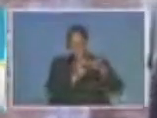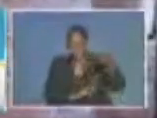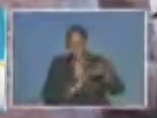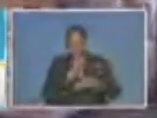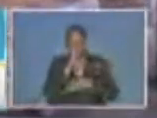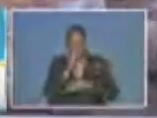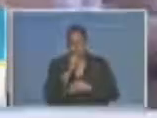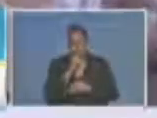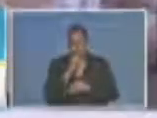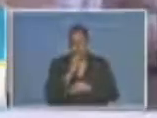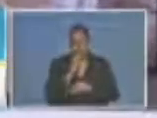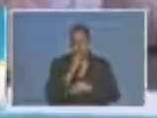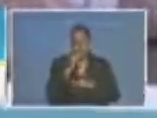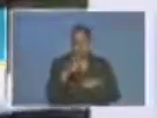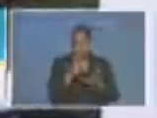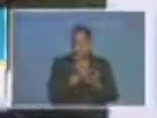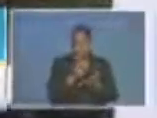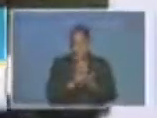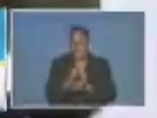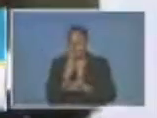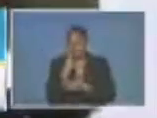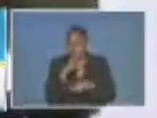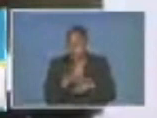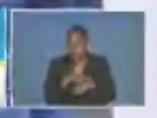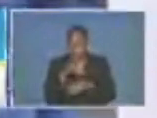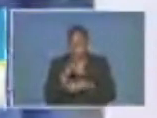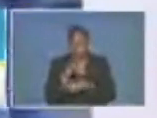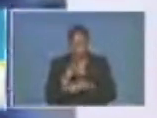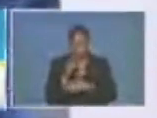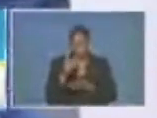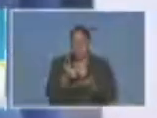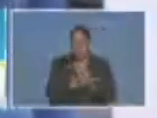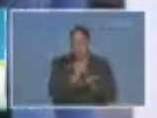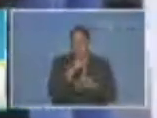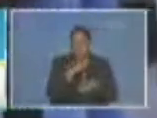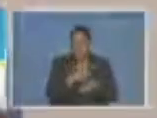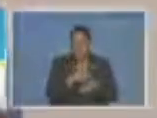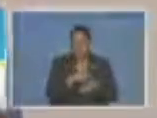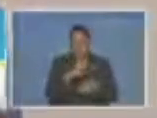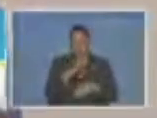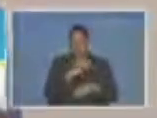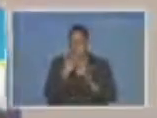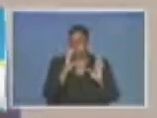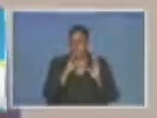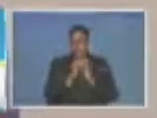one is double dipping when it comes to collecting food. She says the feeding network just recently spotted its first case. With